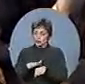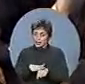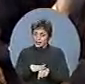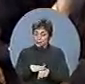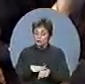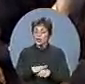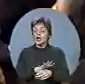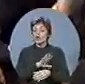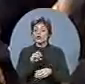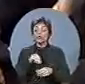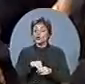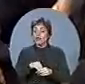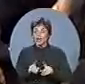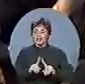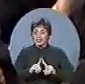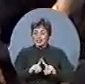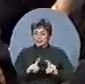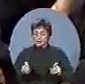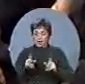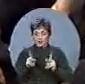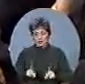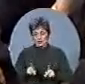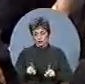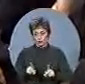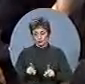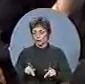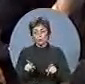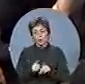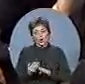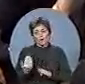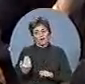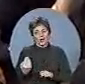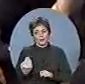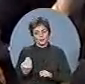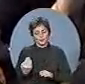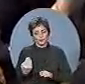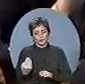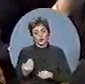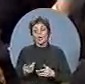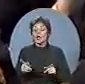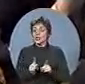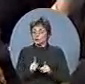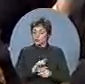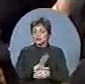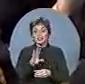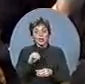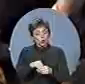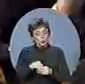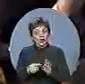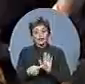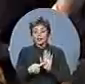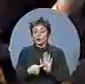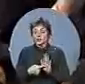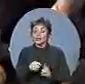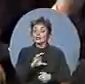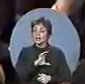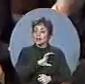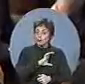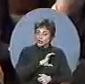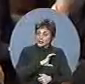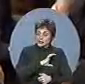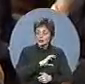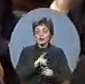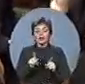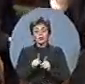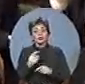committees with more diverse representation than before, including representatives of the police